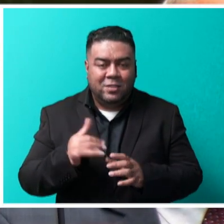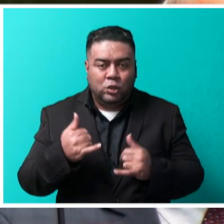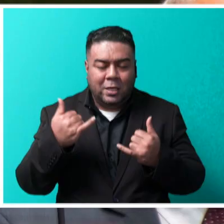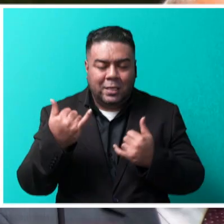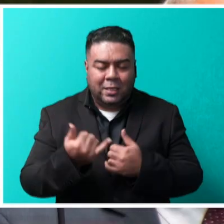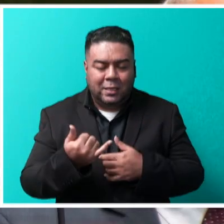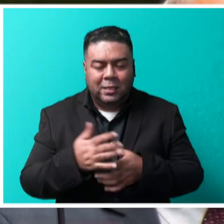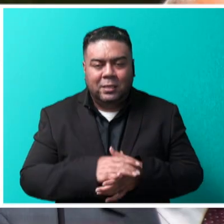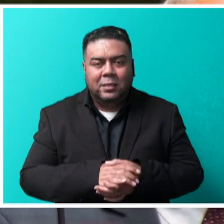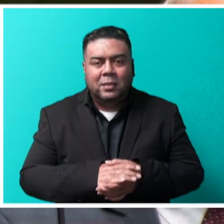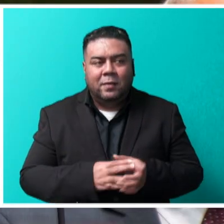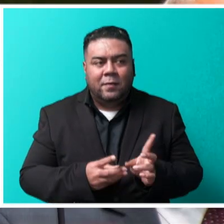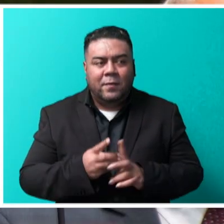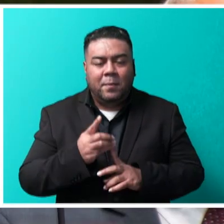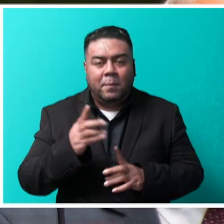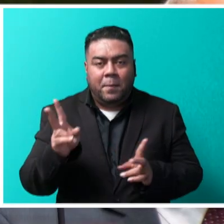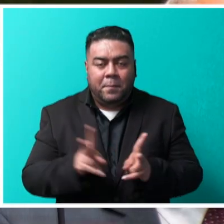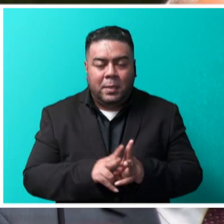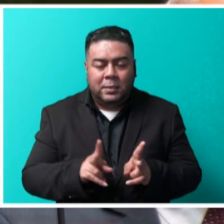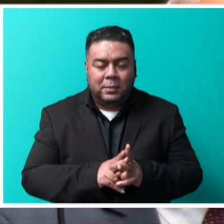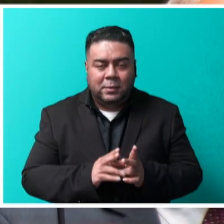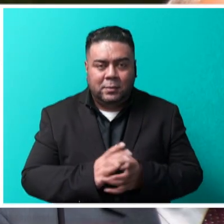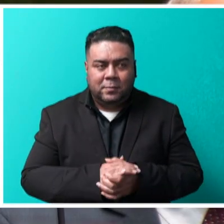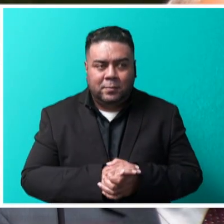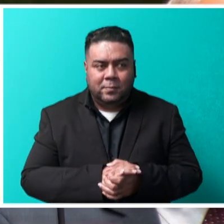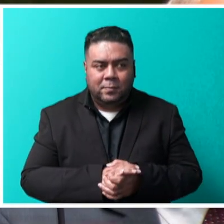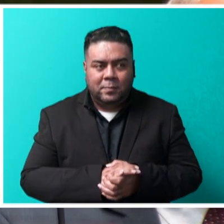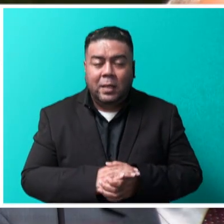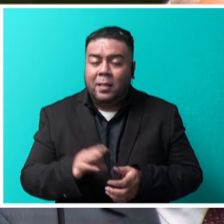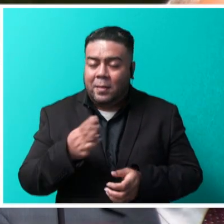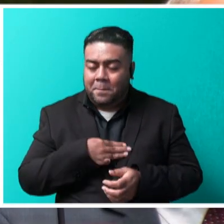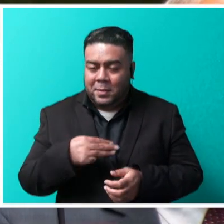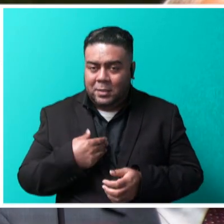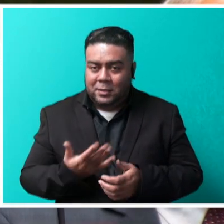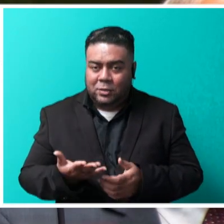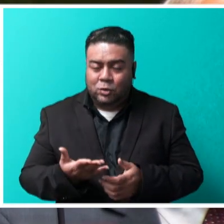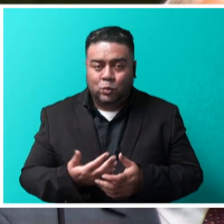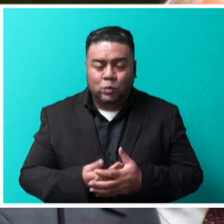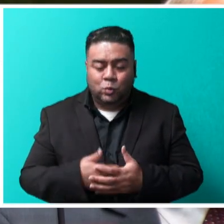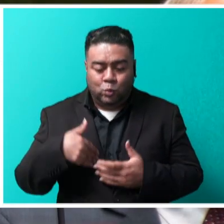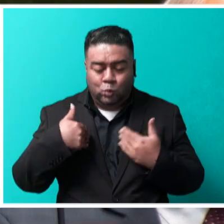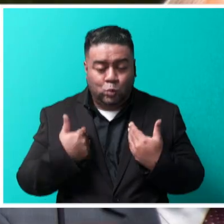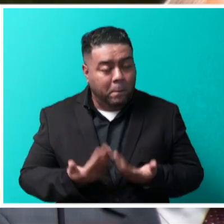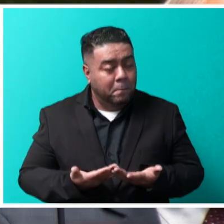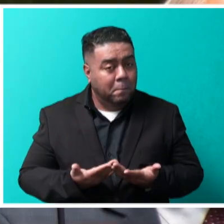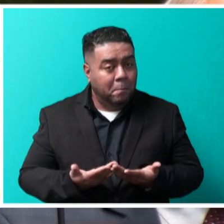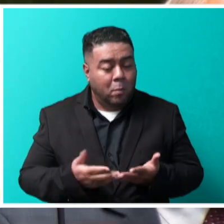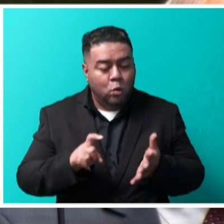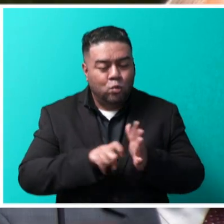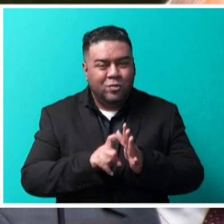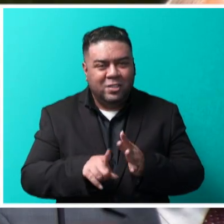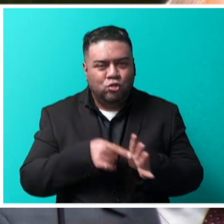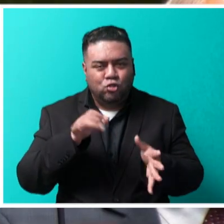development partners, and the private sector. Mr. Speaker, the ministry's REACH program has received a 60% increase